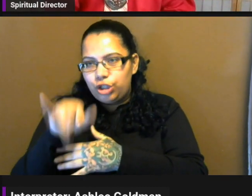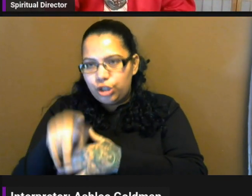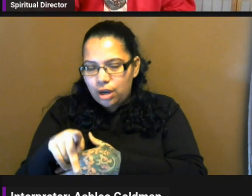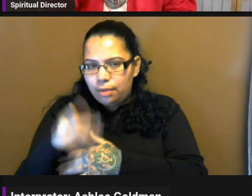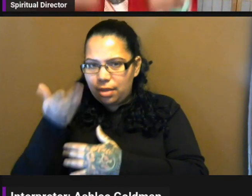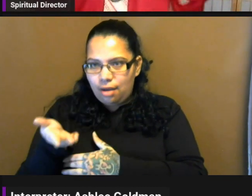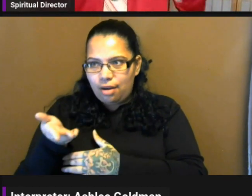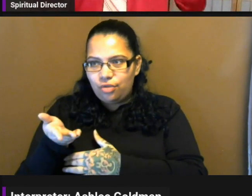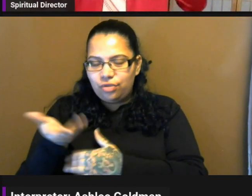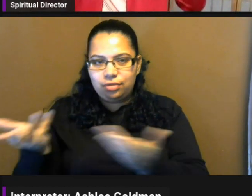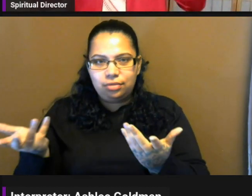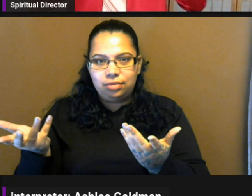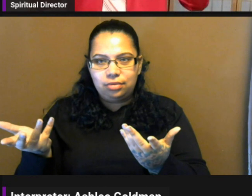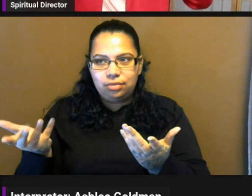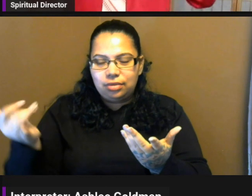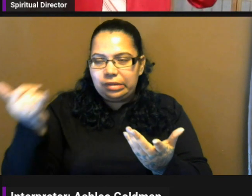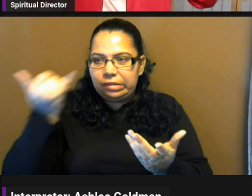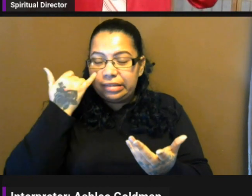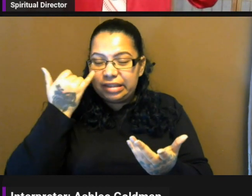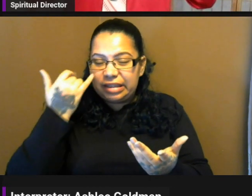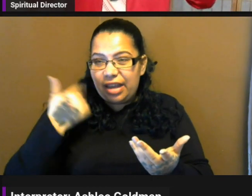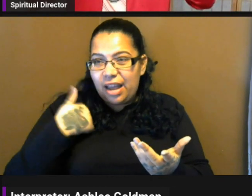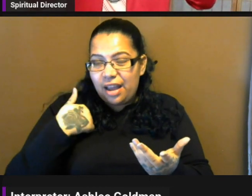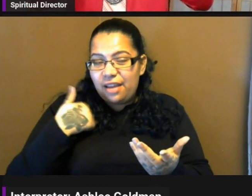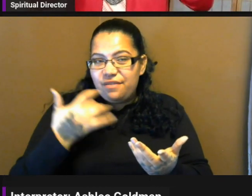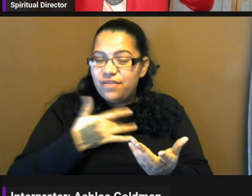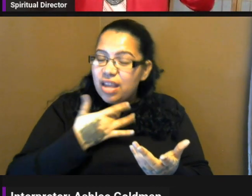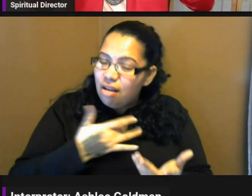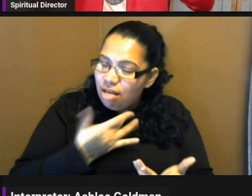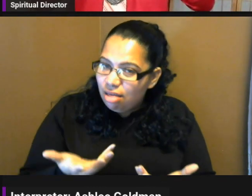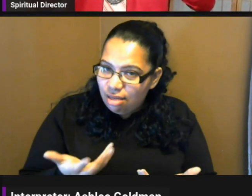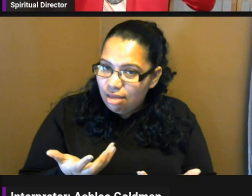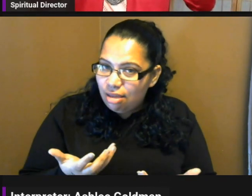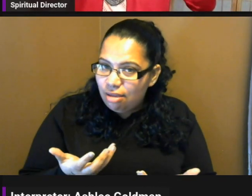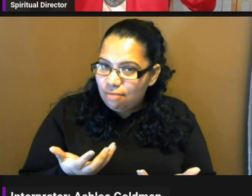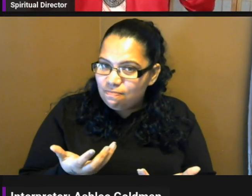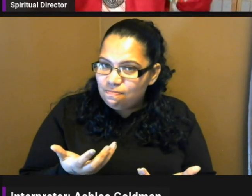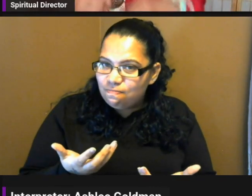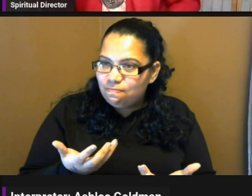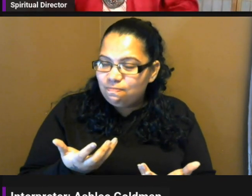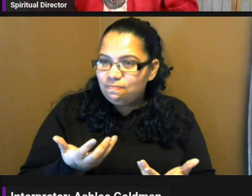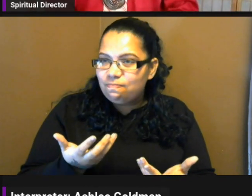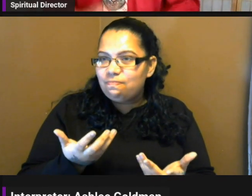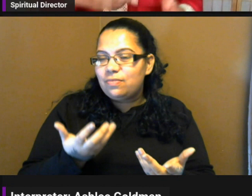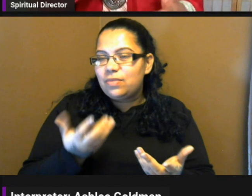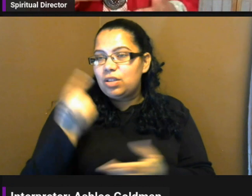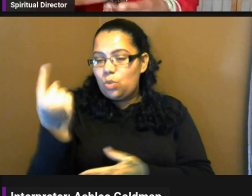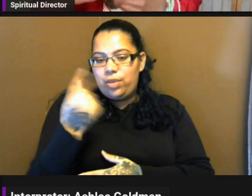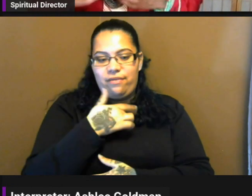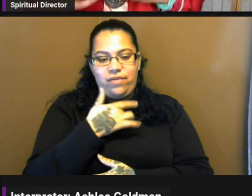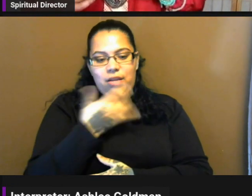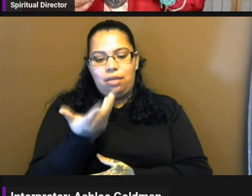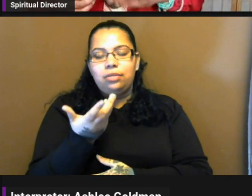exist, even though what I feel is what I feel. I